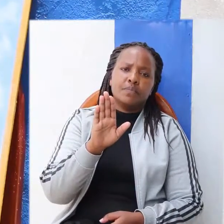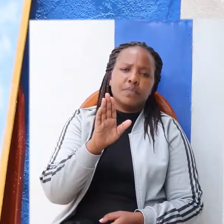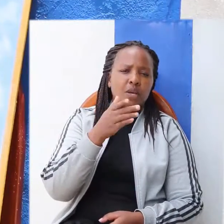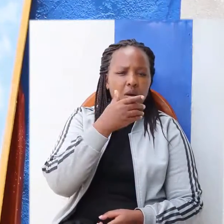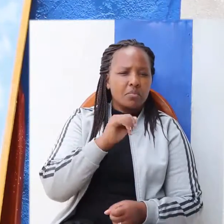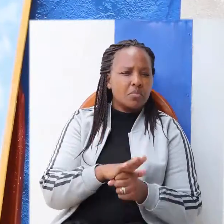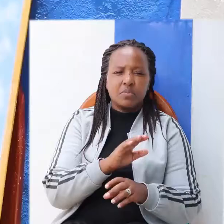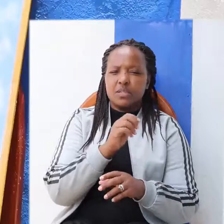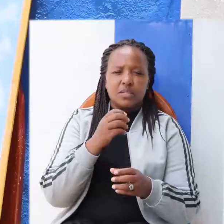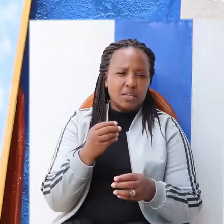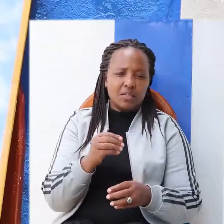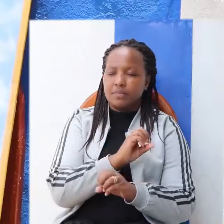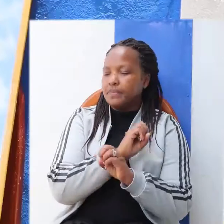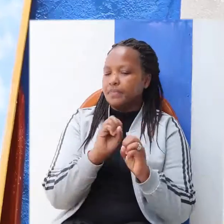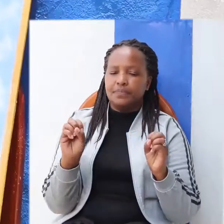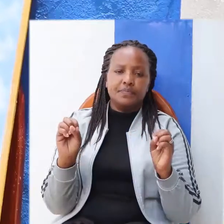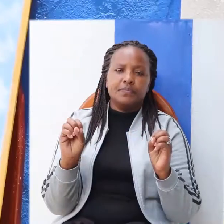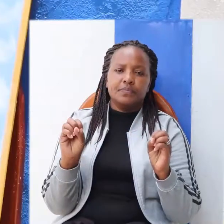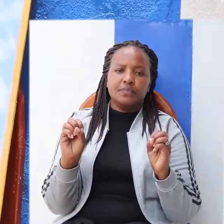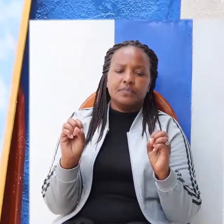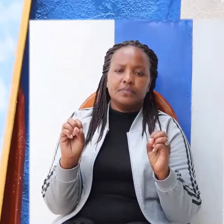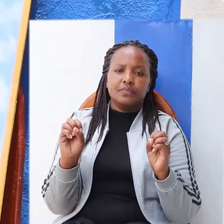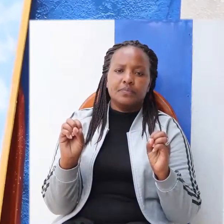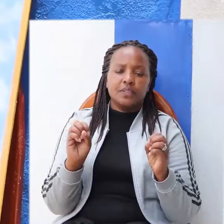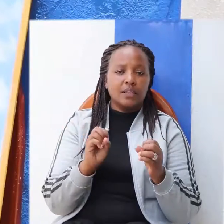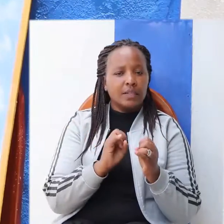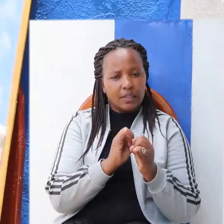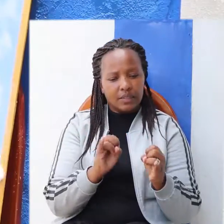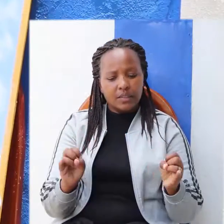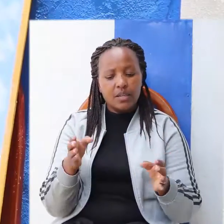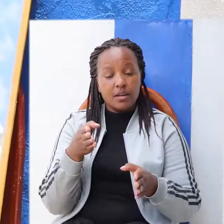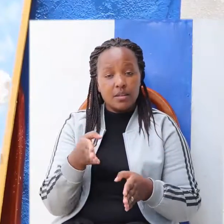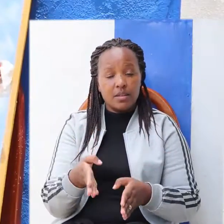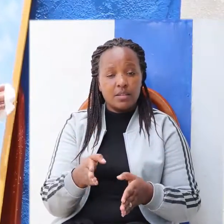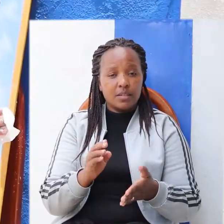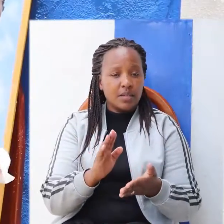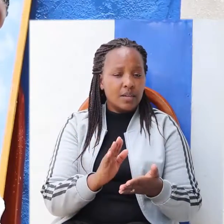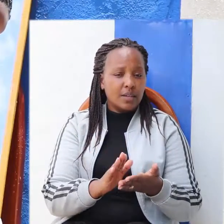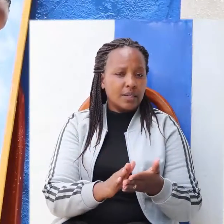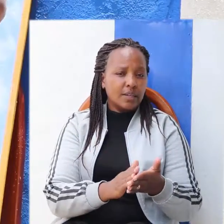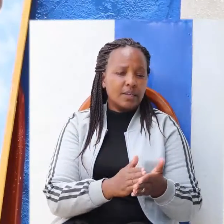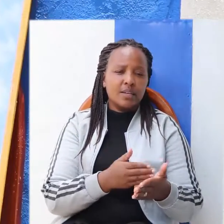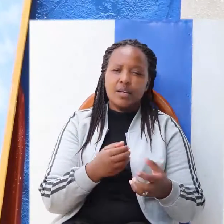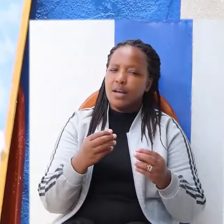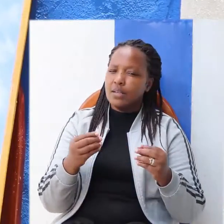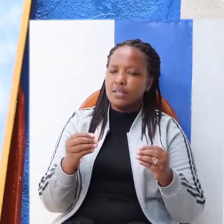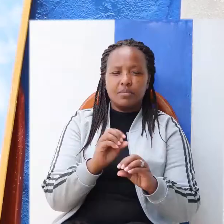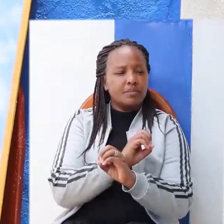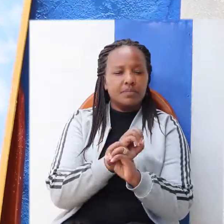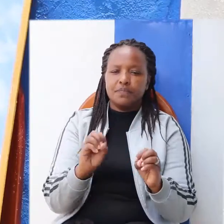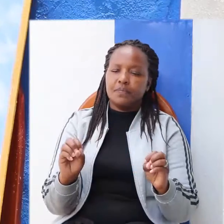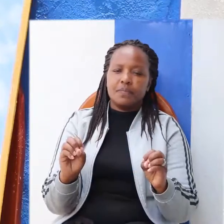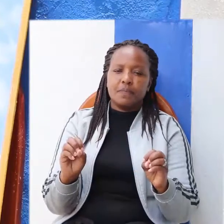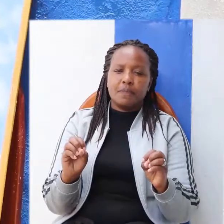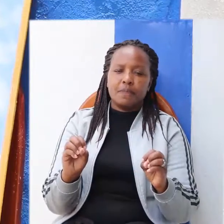I'm not promising you an easy time. This cleansing and the cleaning does not come easy.